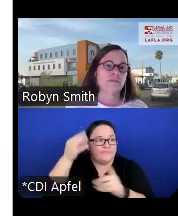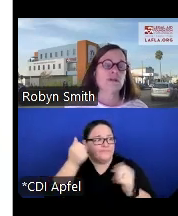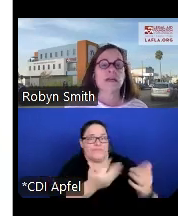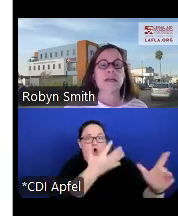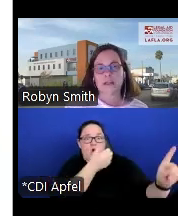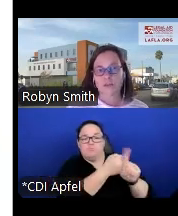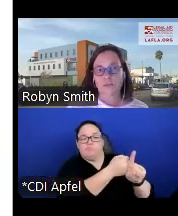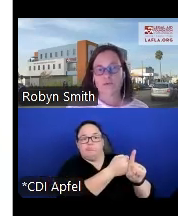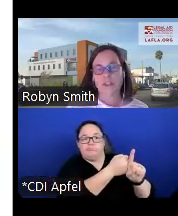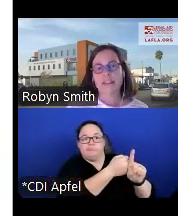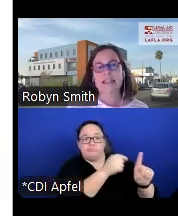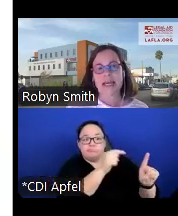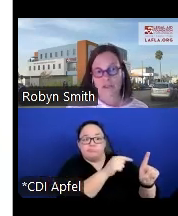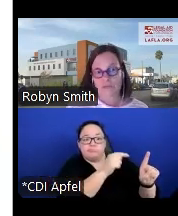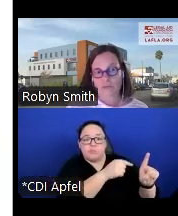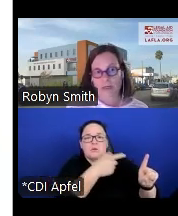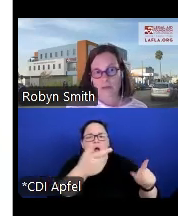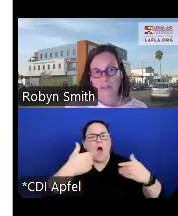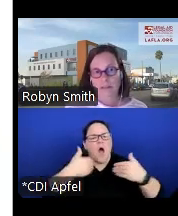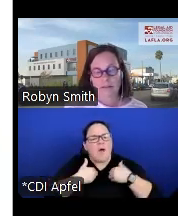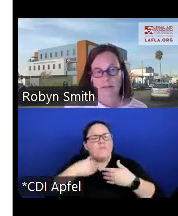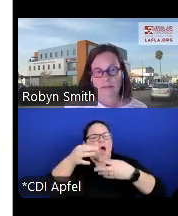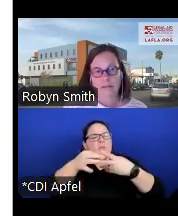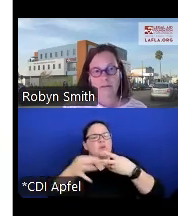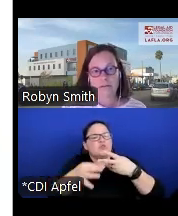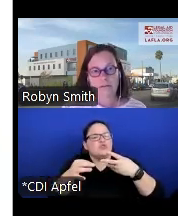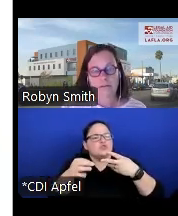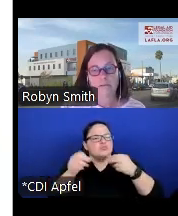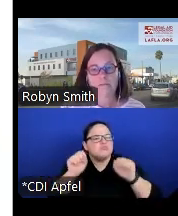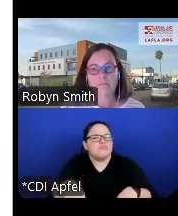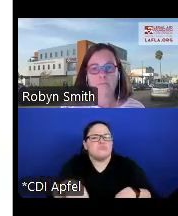even if they're not eligible for disaster forbearance.